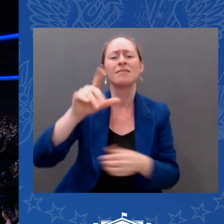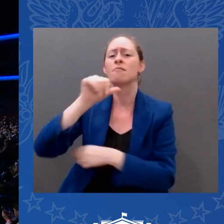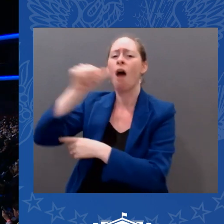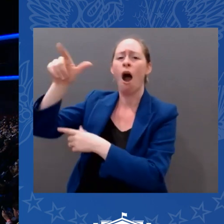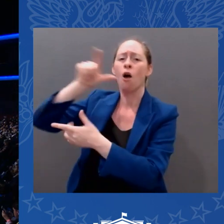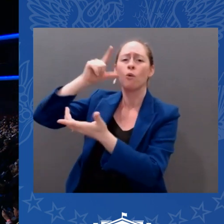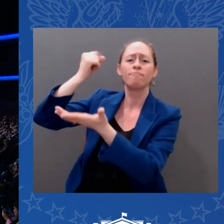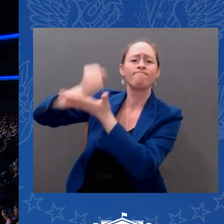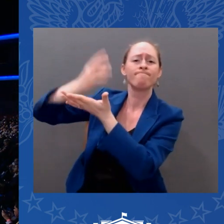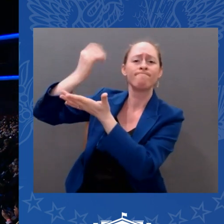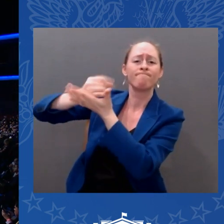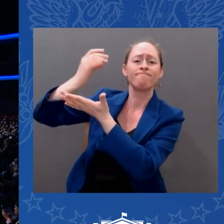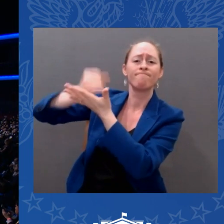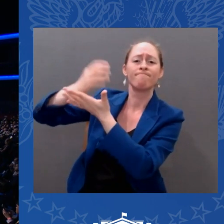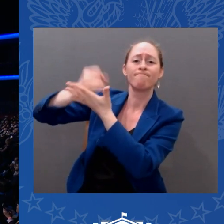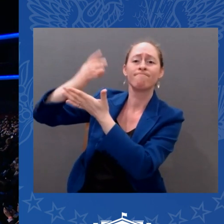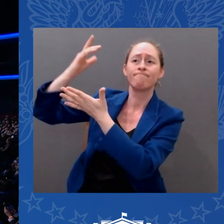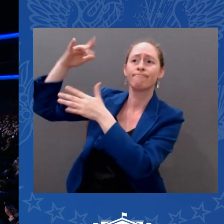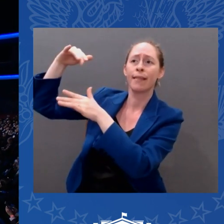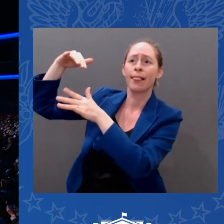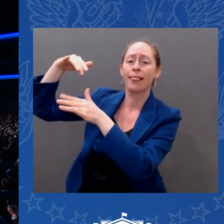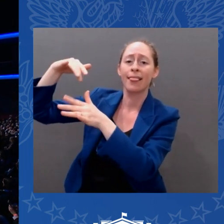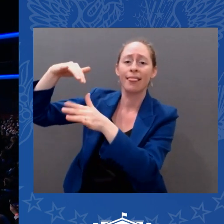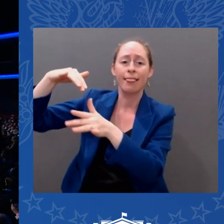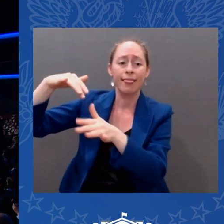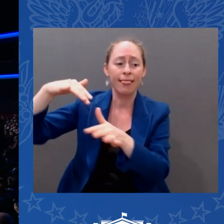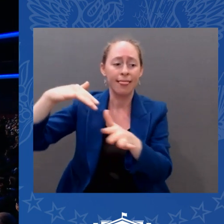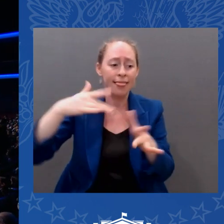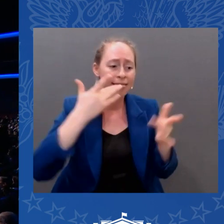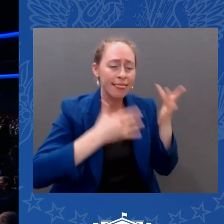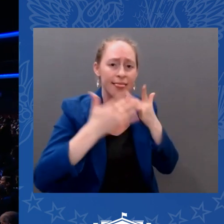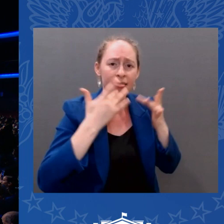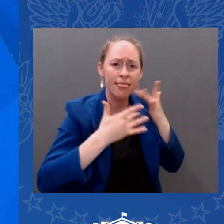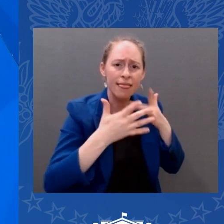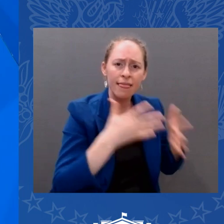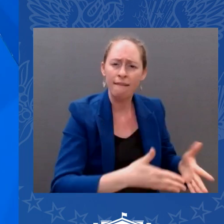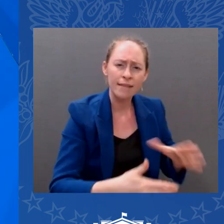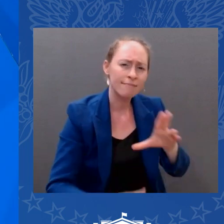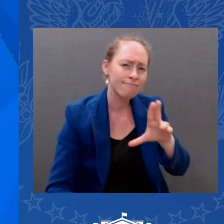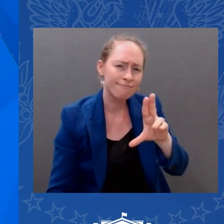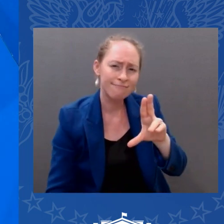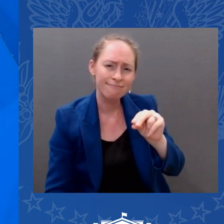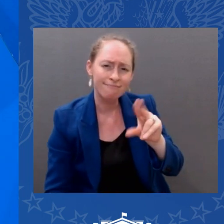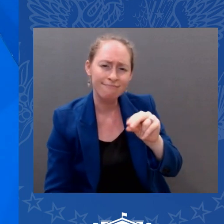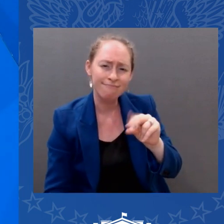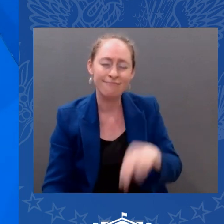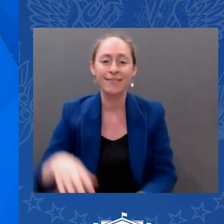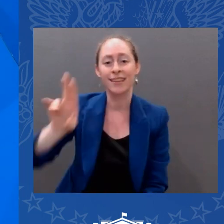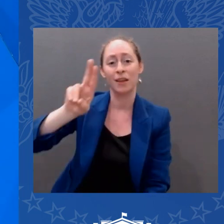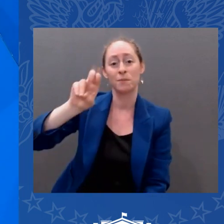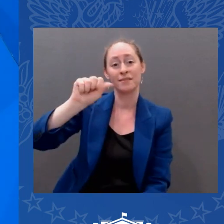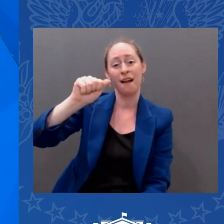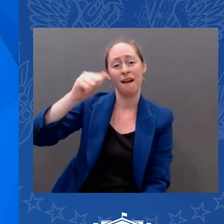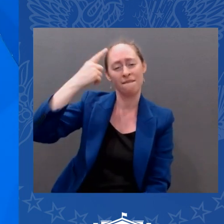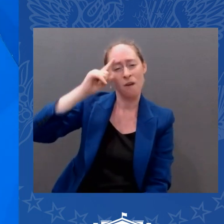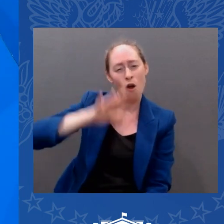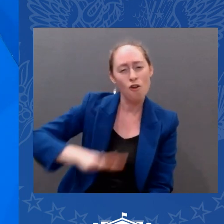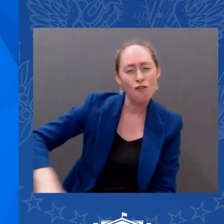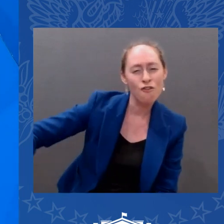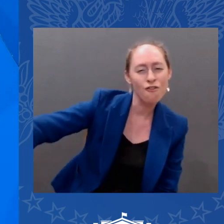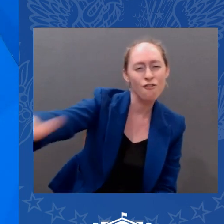What's true in the United States is true in every country. Trickle-down economics does not